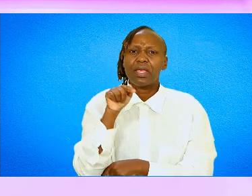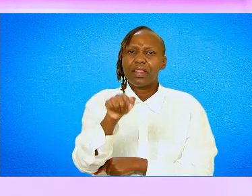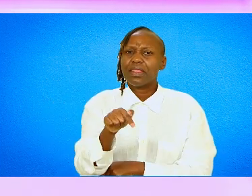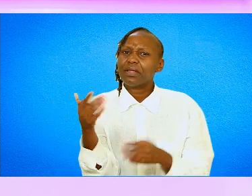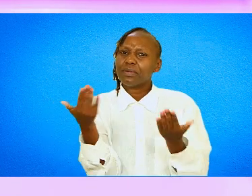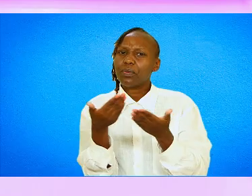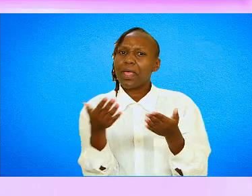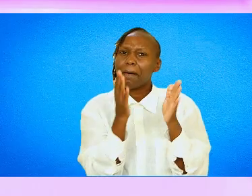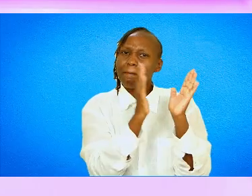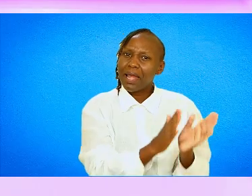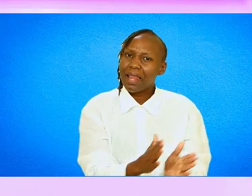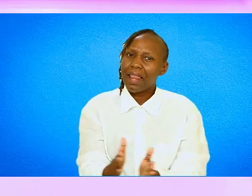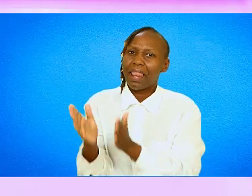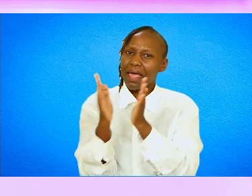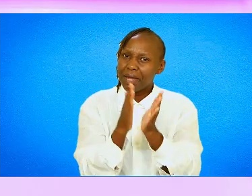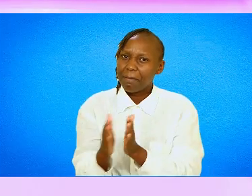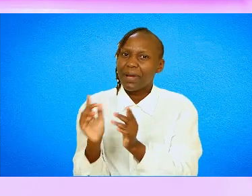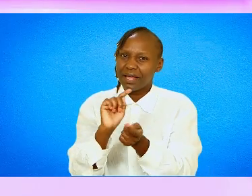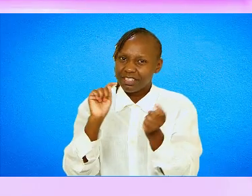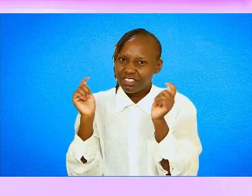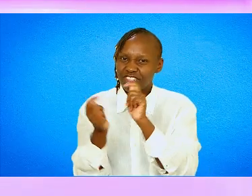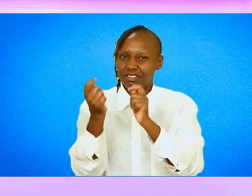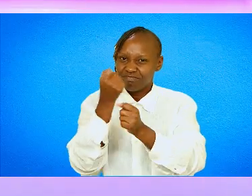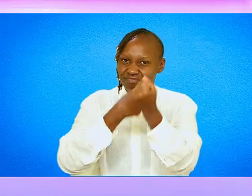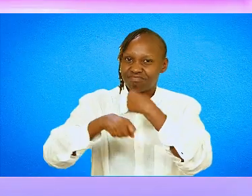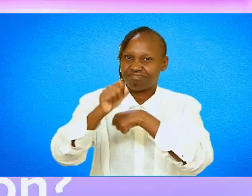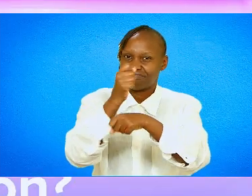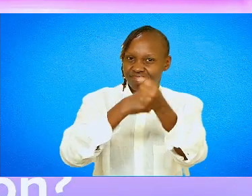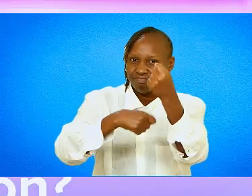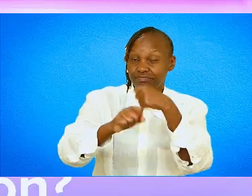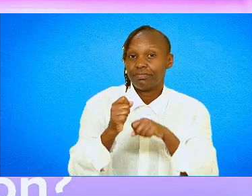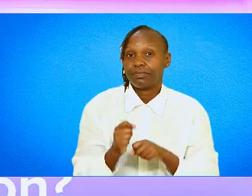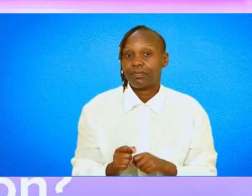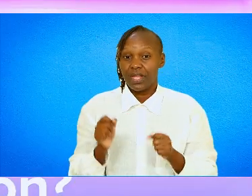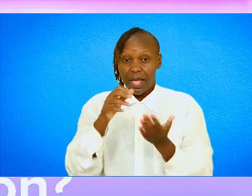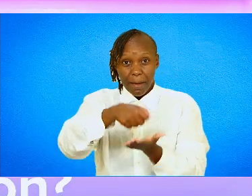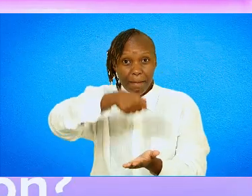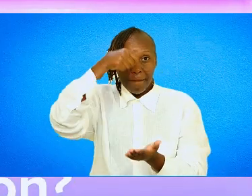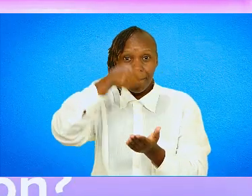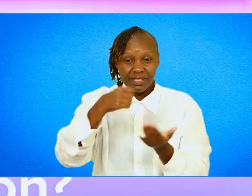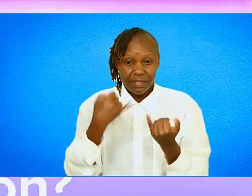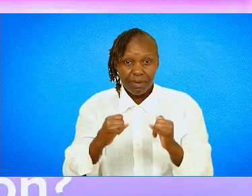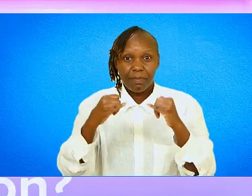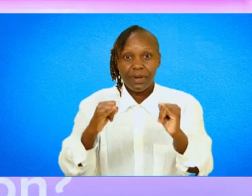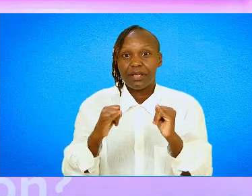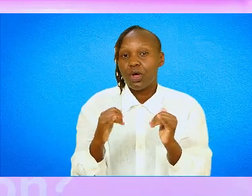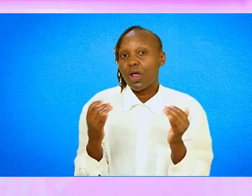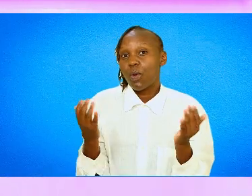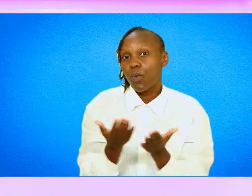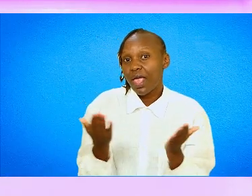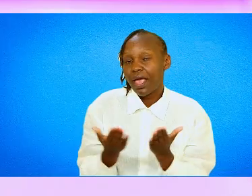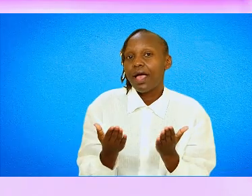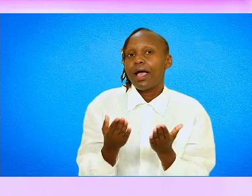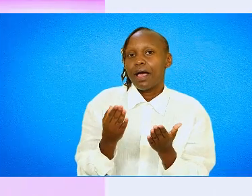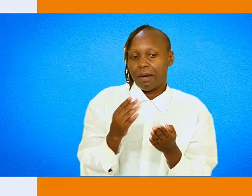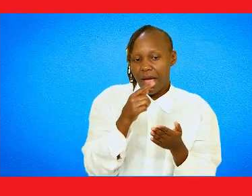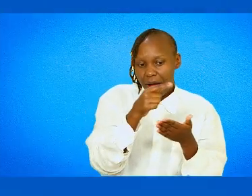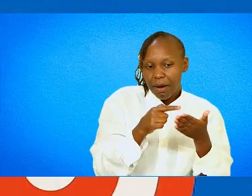the planning turns into action. Budget implementation is the process of using the